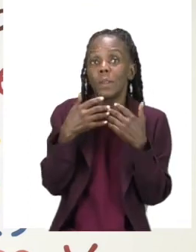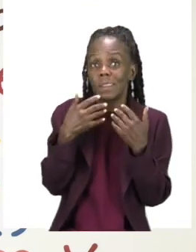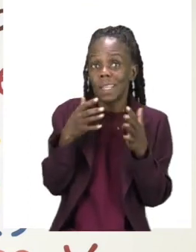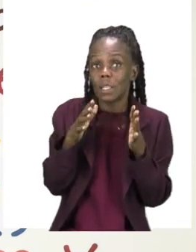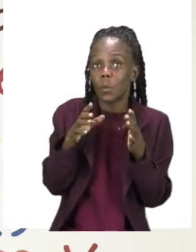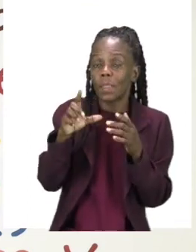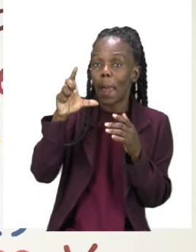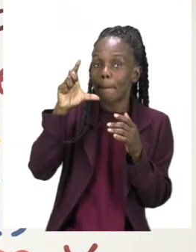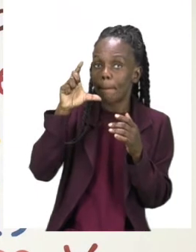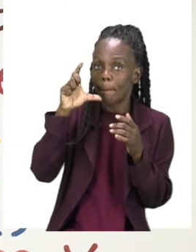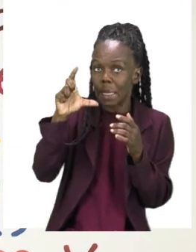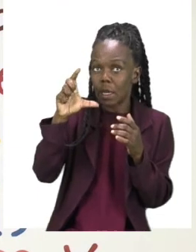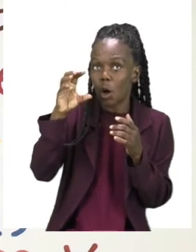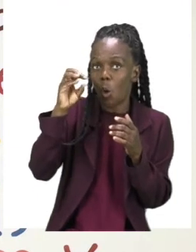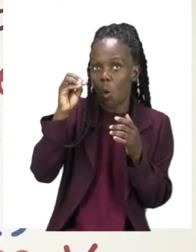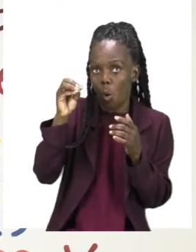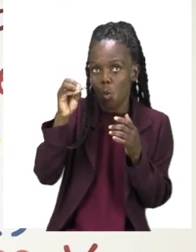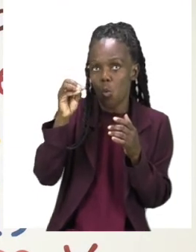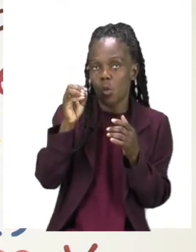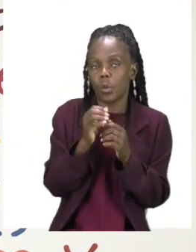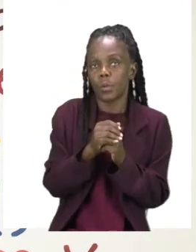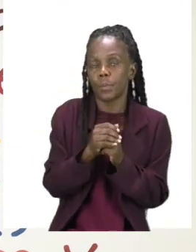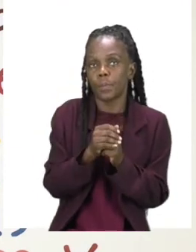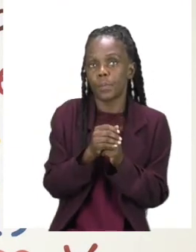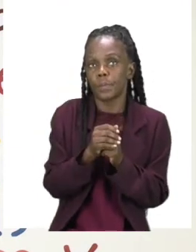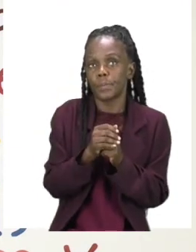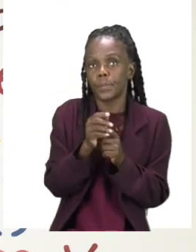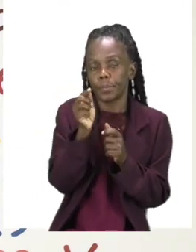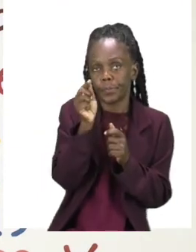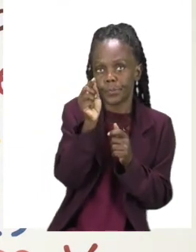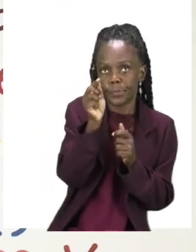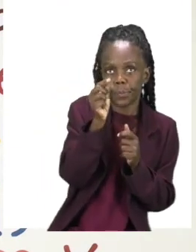line and finishes at the top line. Let's go.